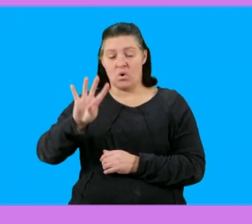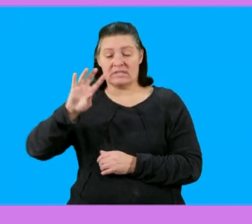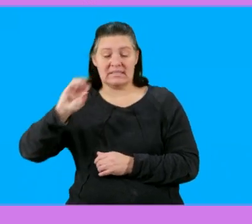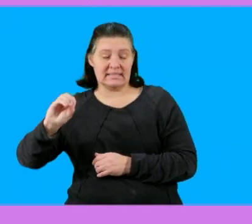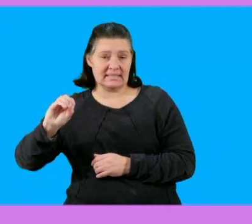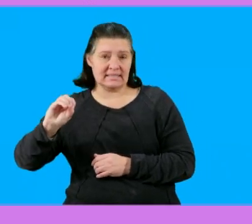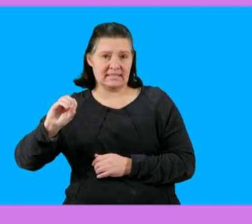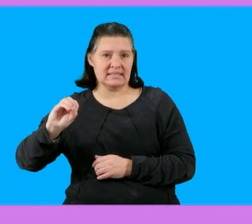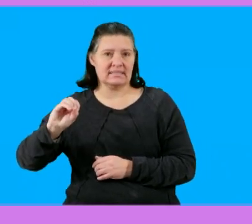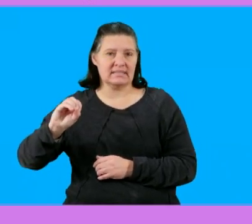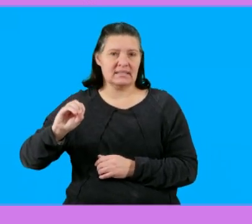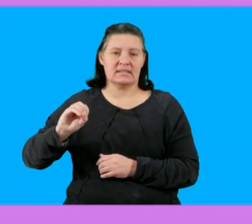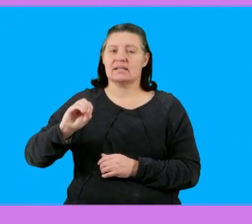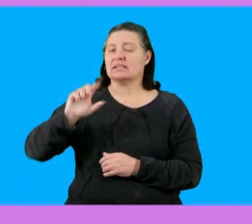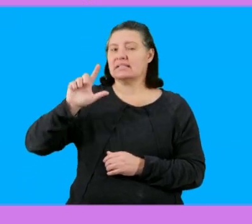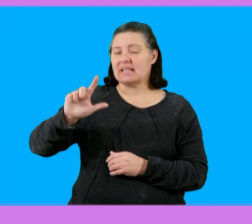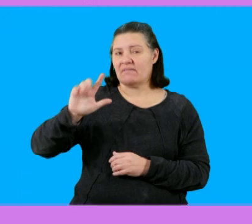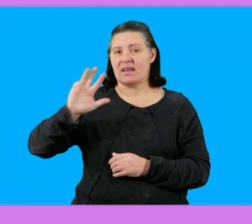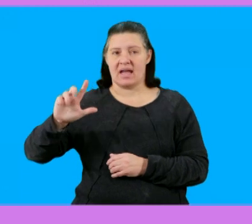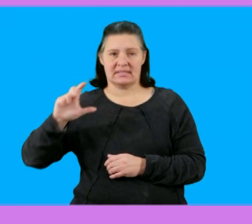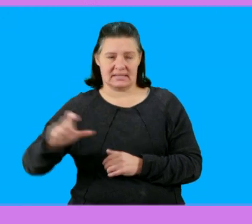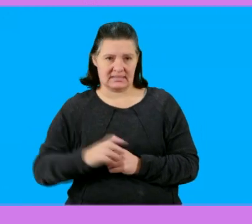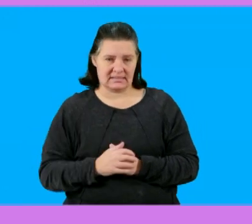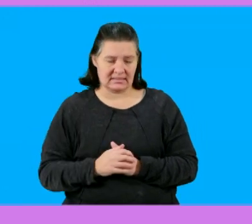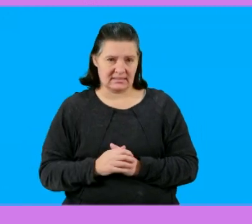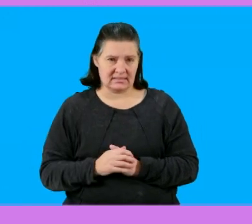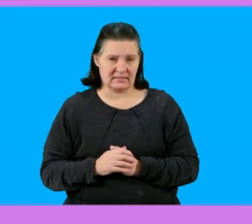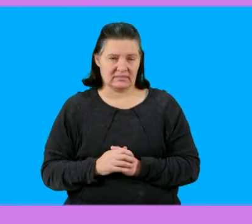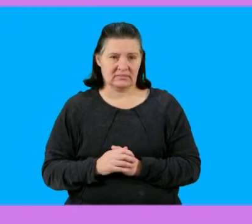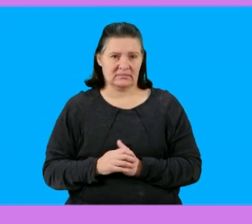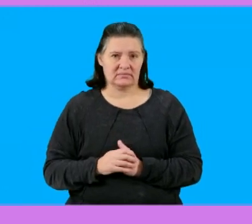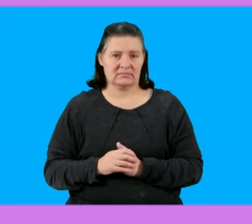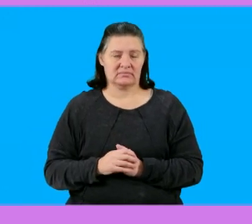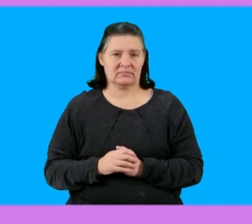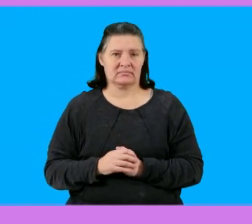13,140 rand and 79 cents.